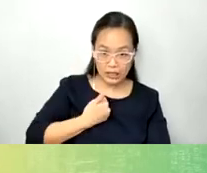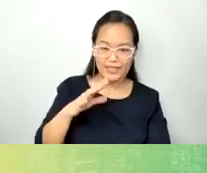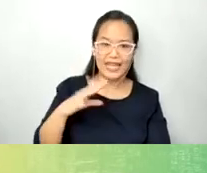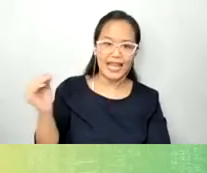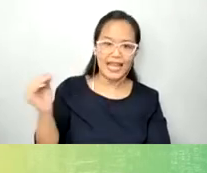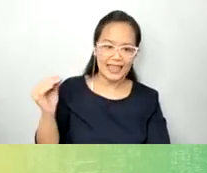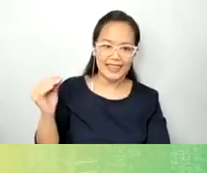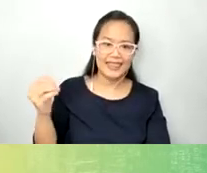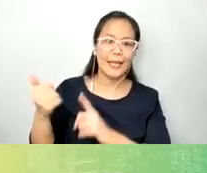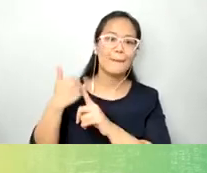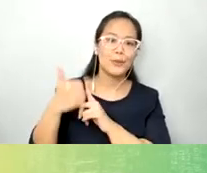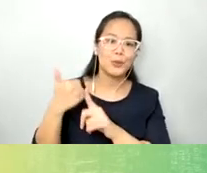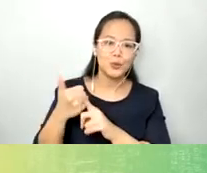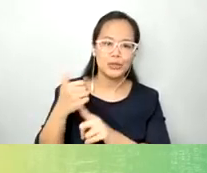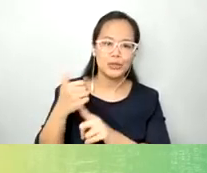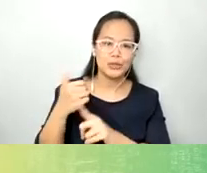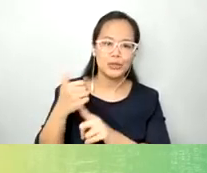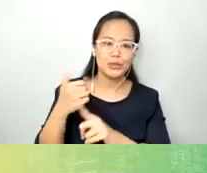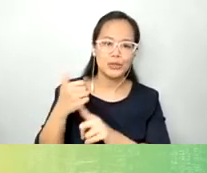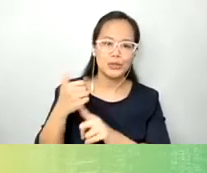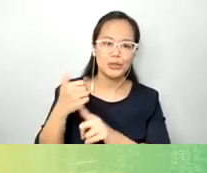too empathic?